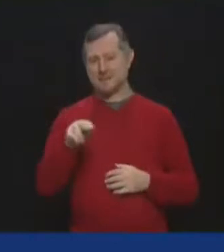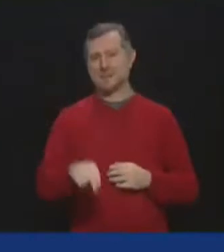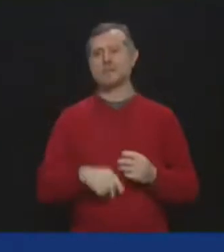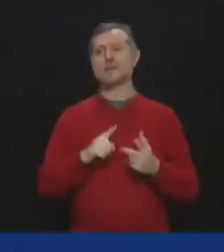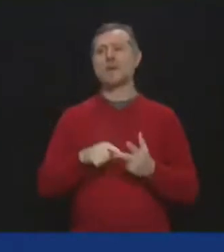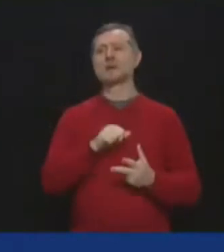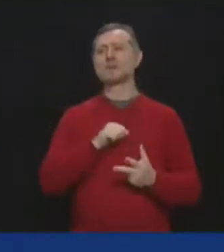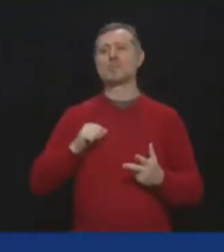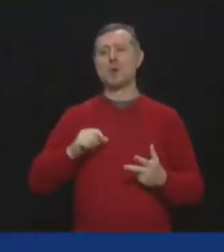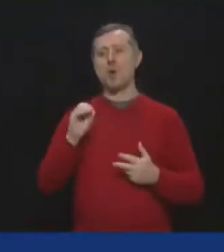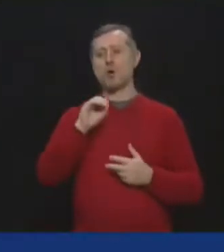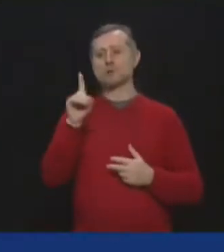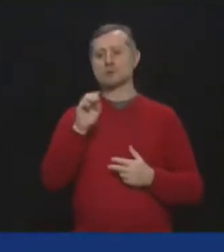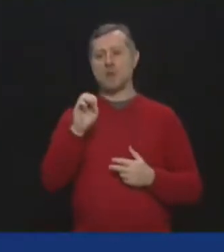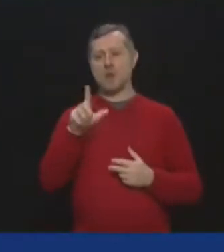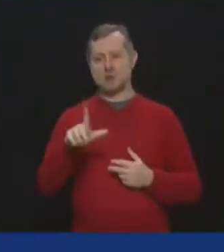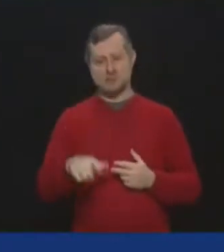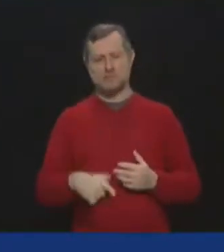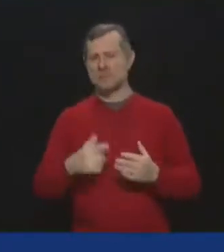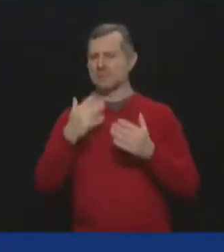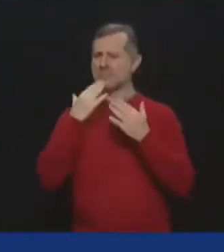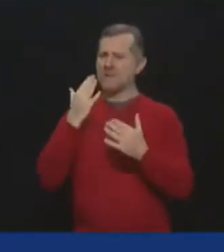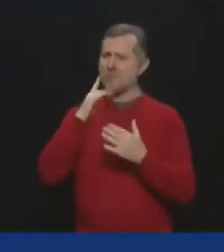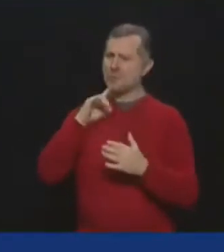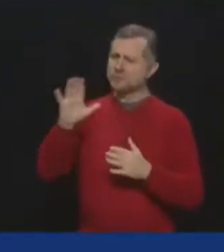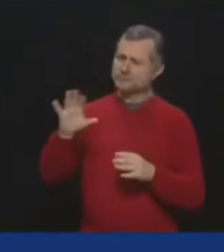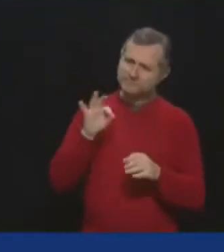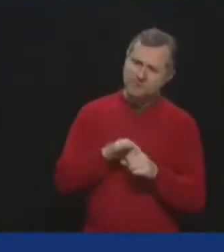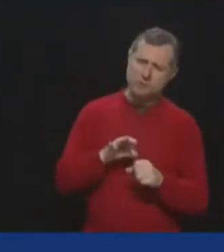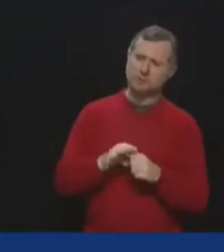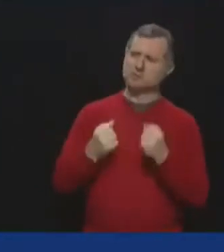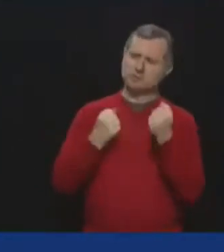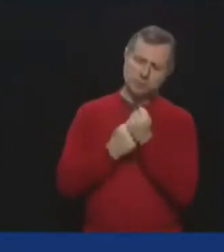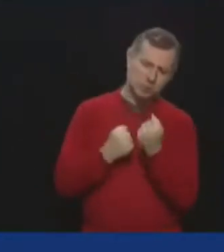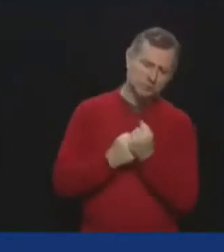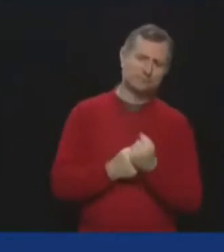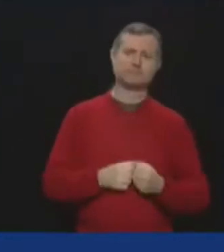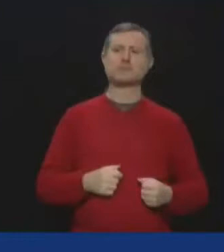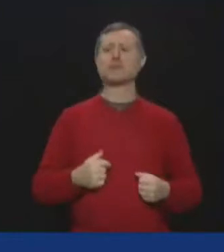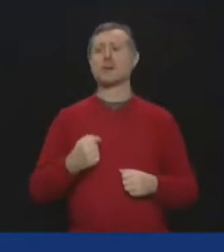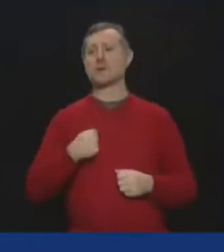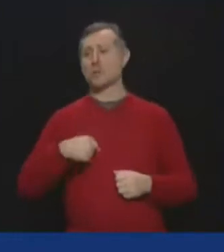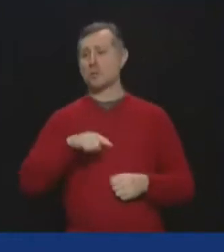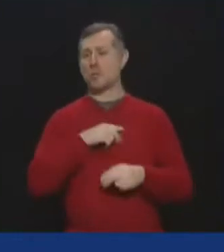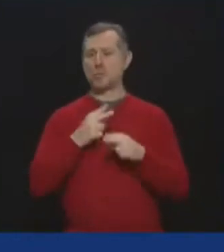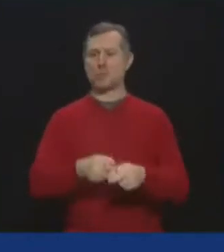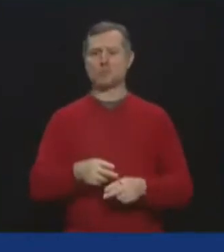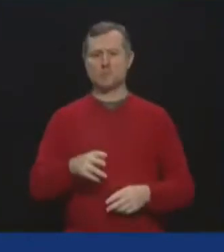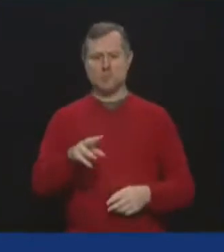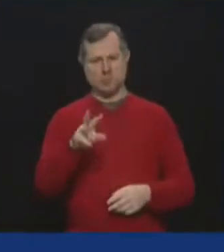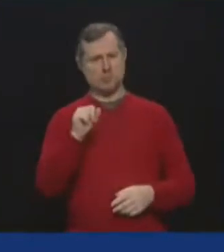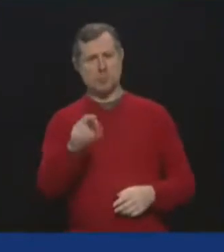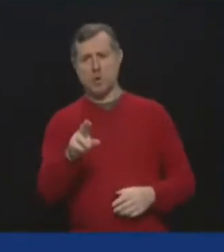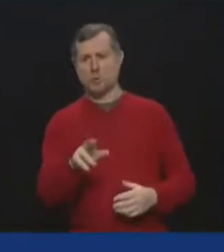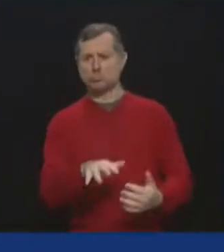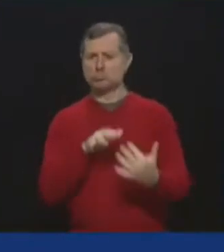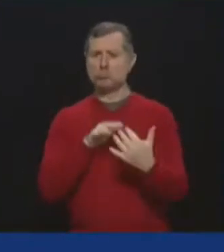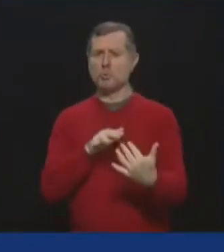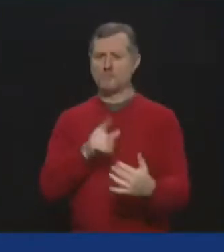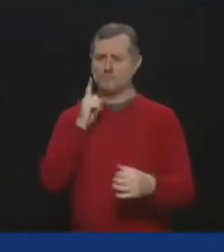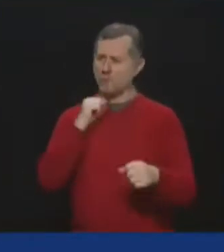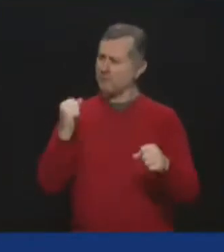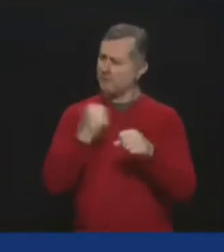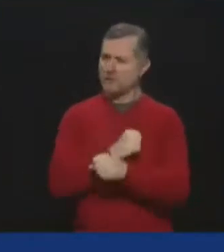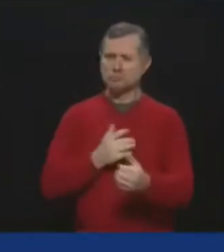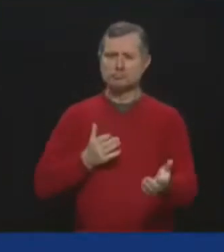We need your votes. We need their support. Believe me, it is a war zone when it comes to fighting for these rights